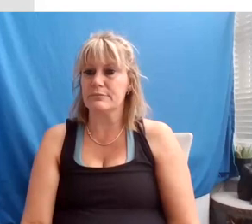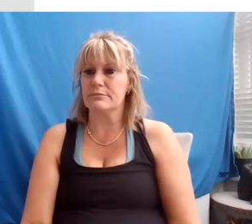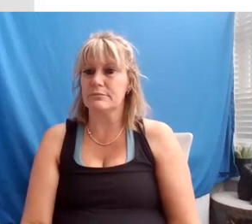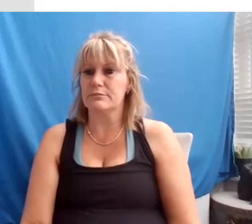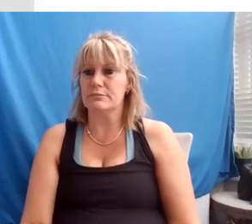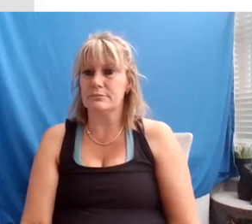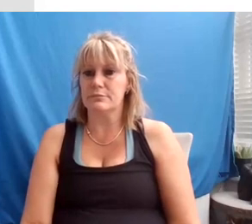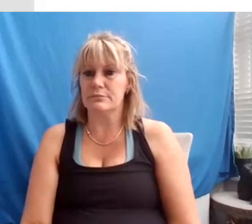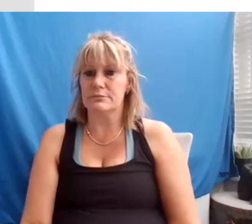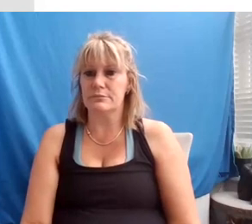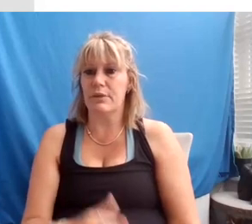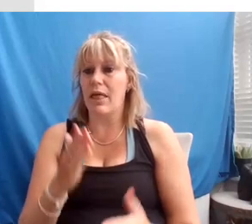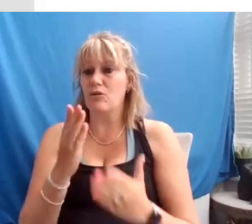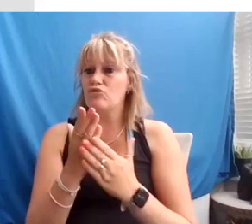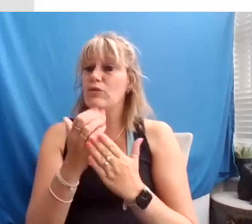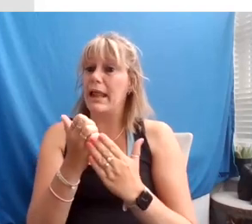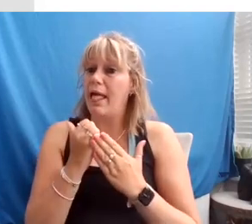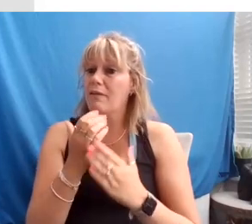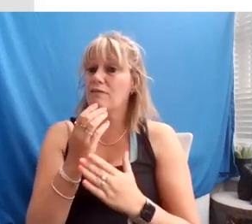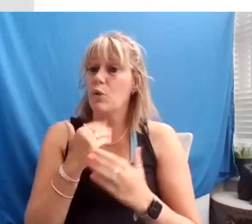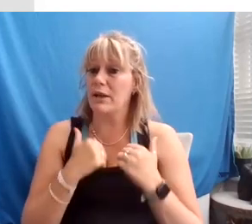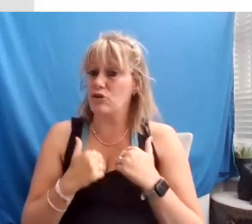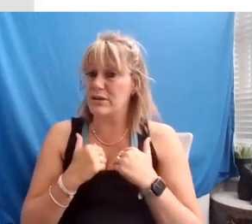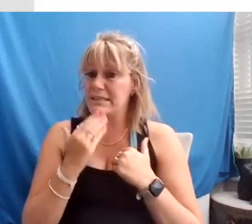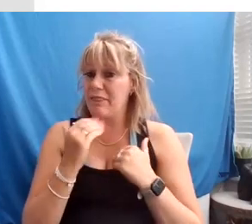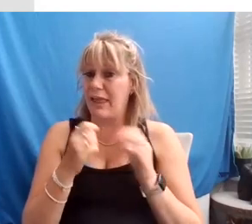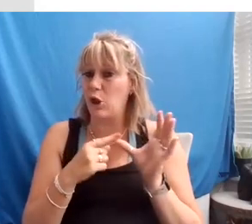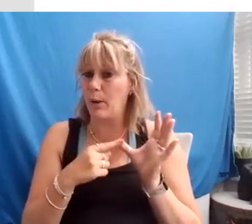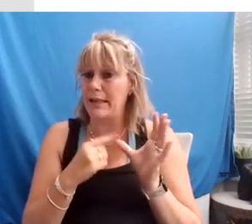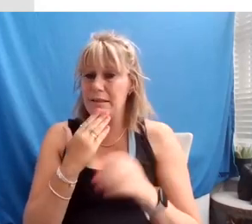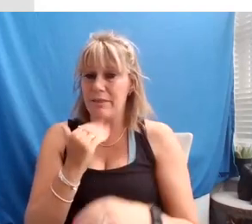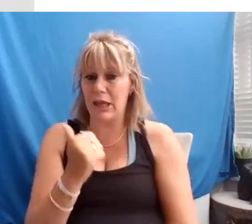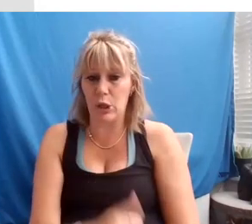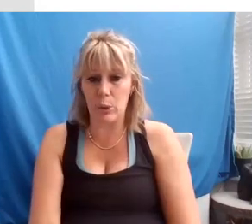that's really helpful and interesting. Thank you, Alison.